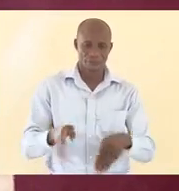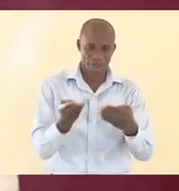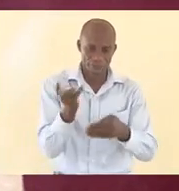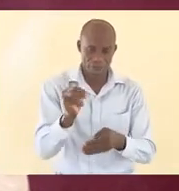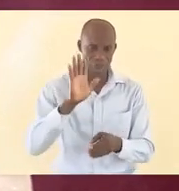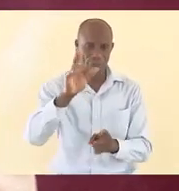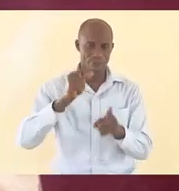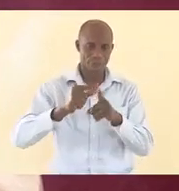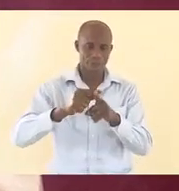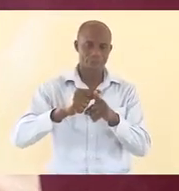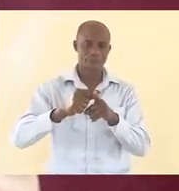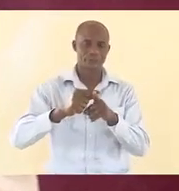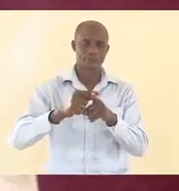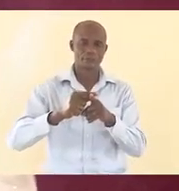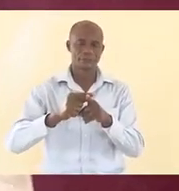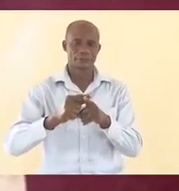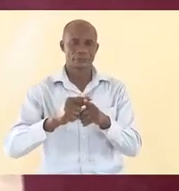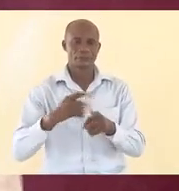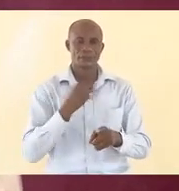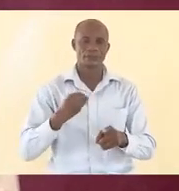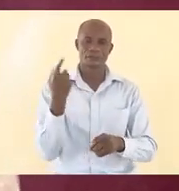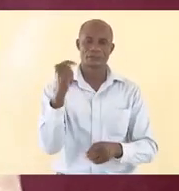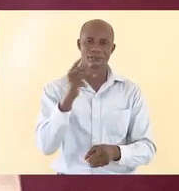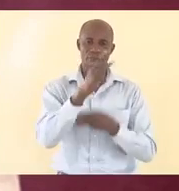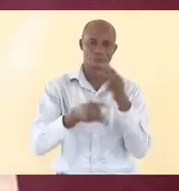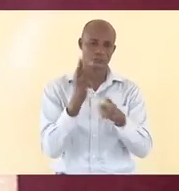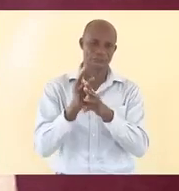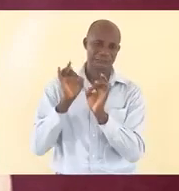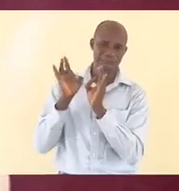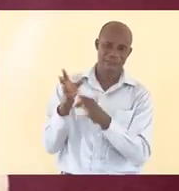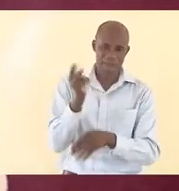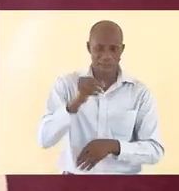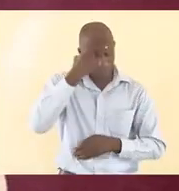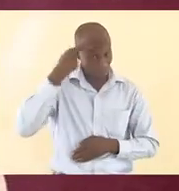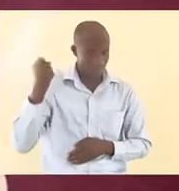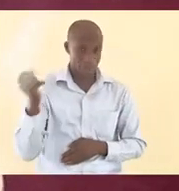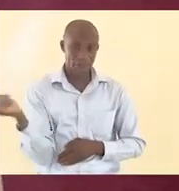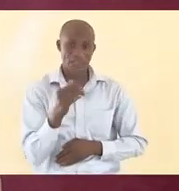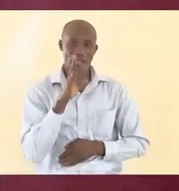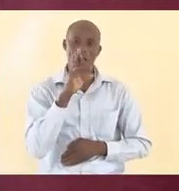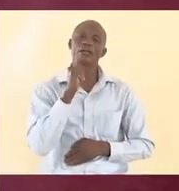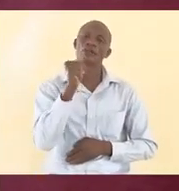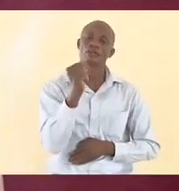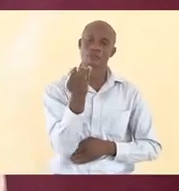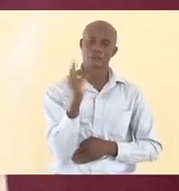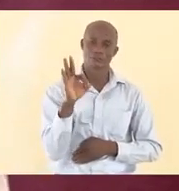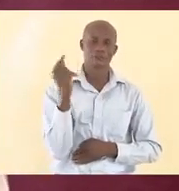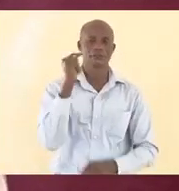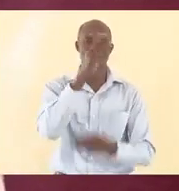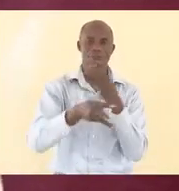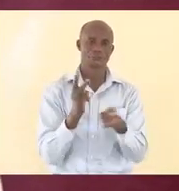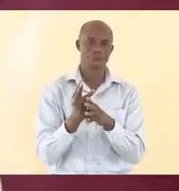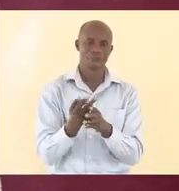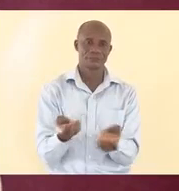have given them your word, and the world has hated them because they are not of the